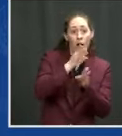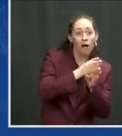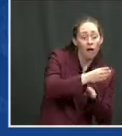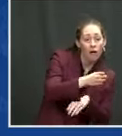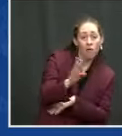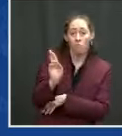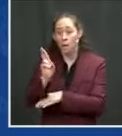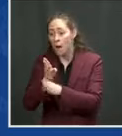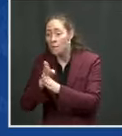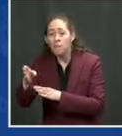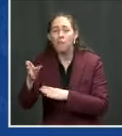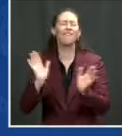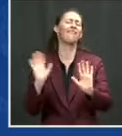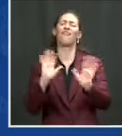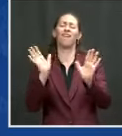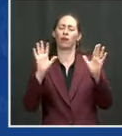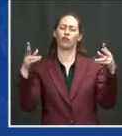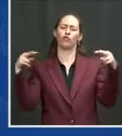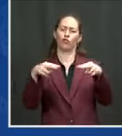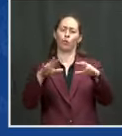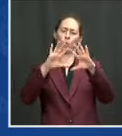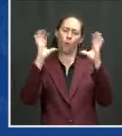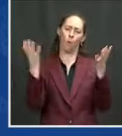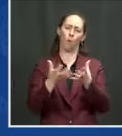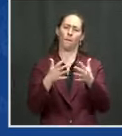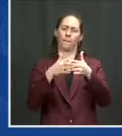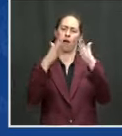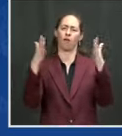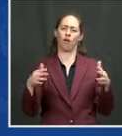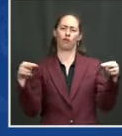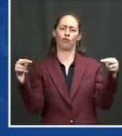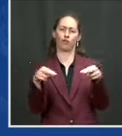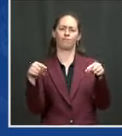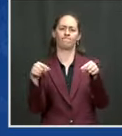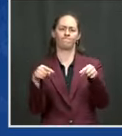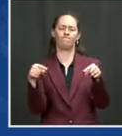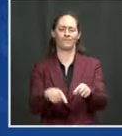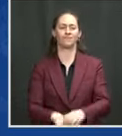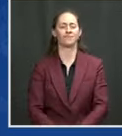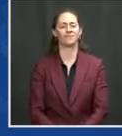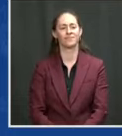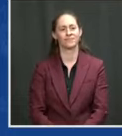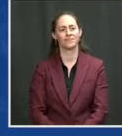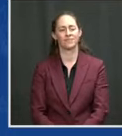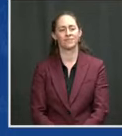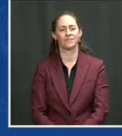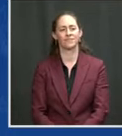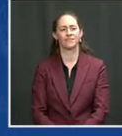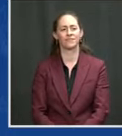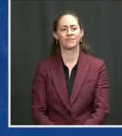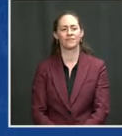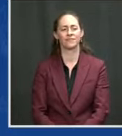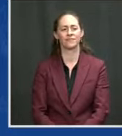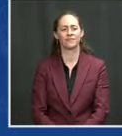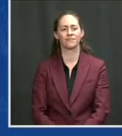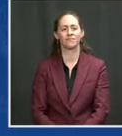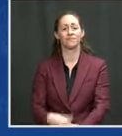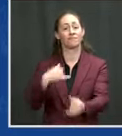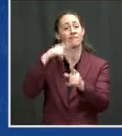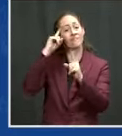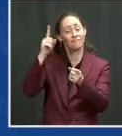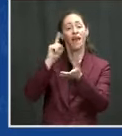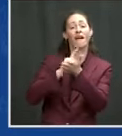next step together. I know every week you meet with Jeff Zients, who's here with me, and you go through it, and